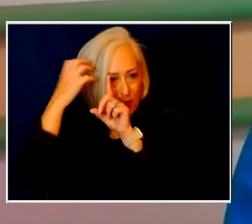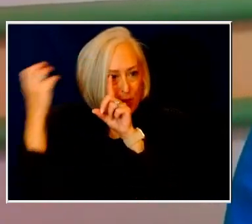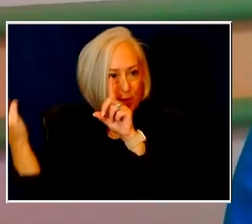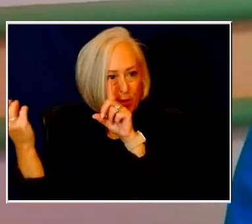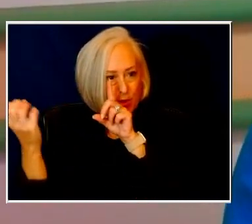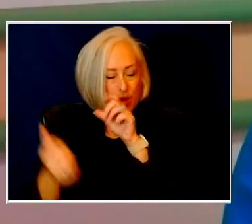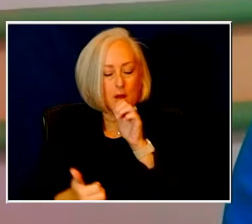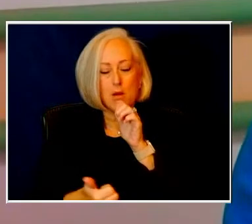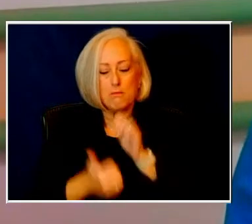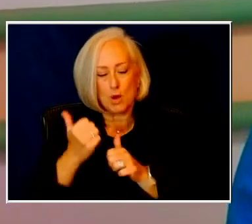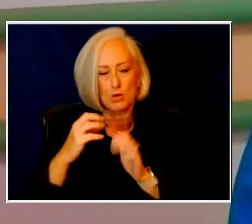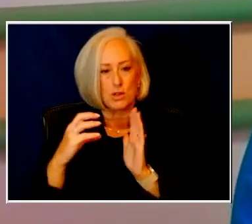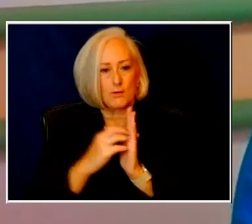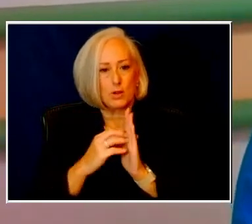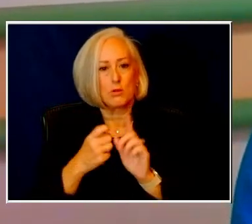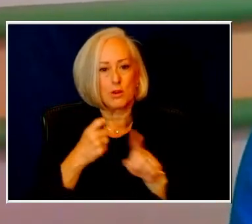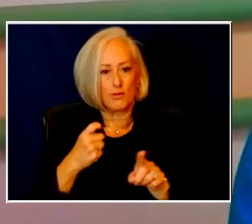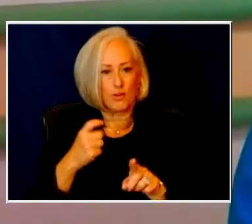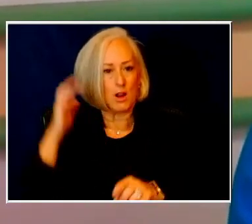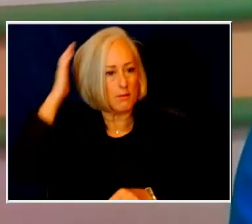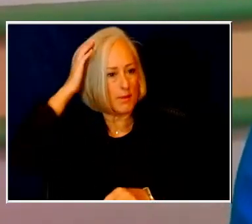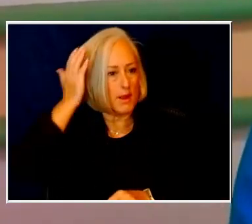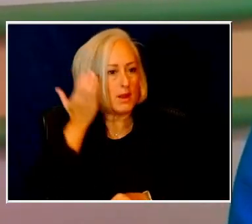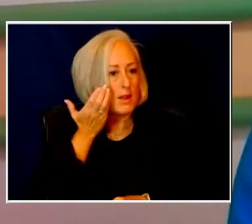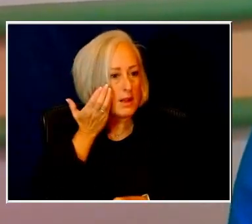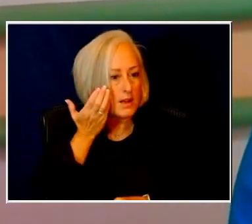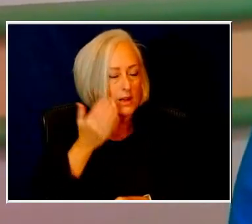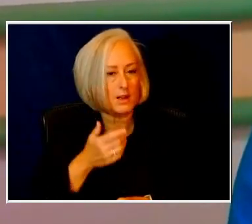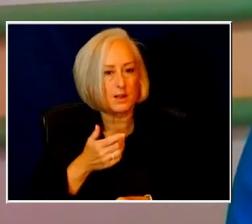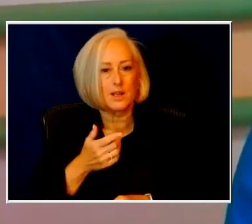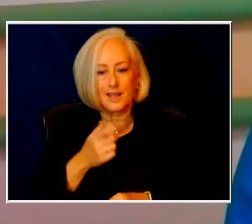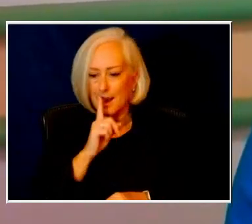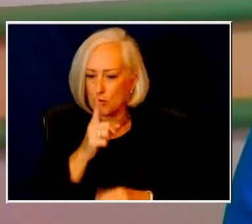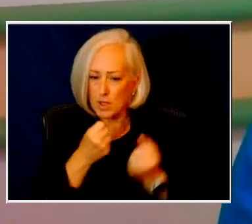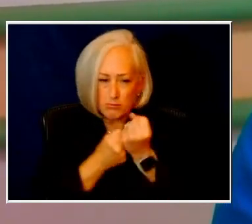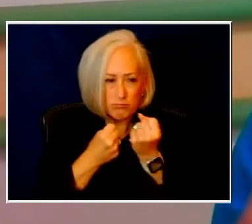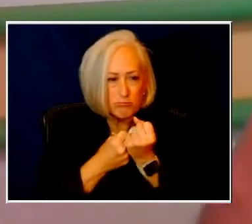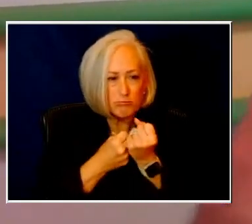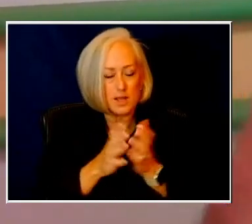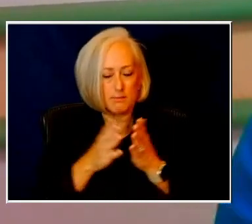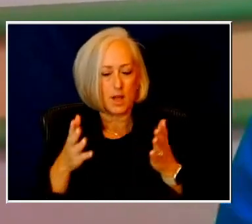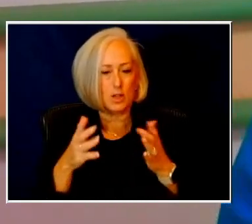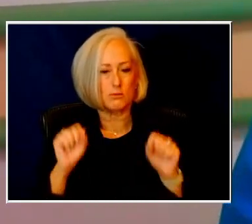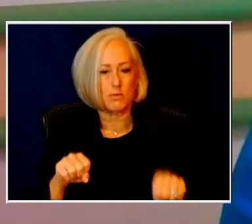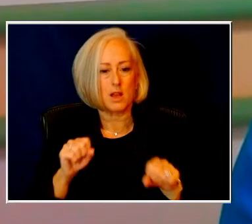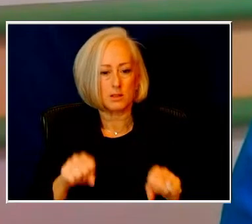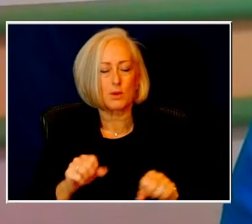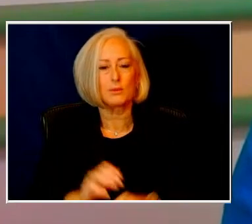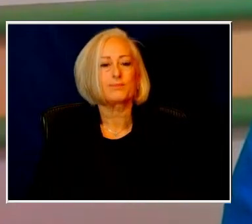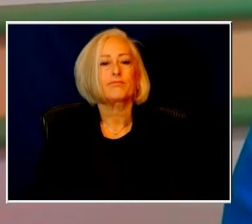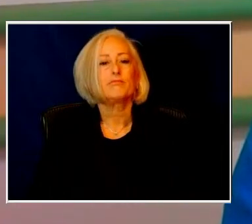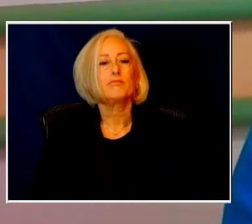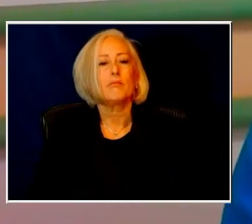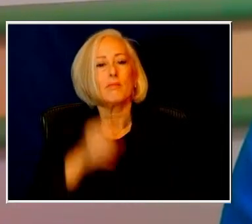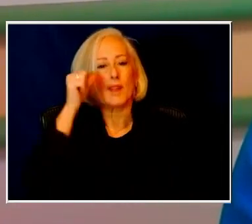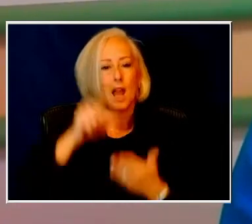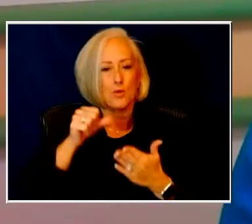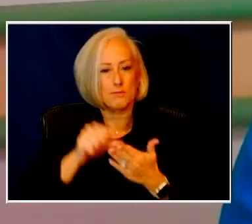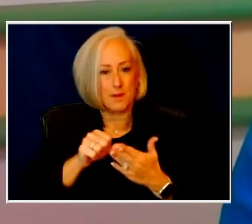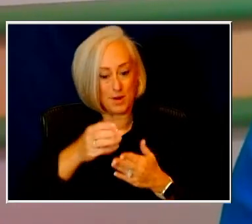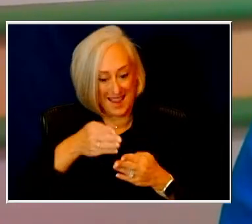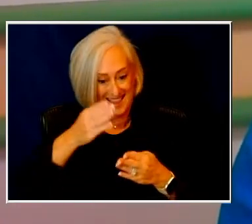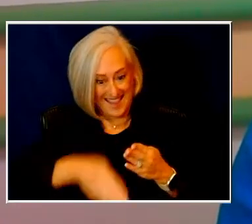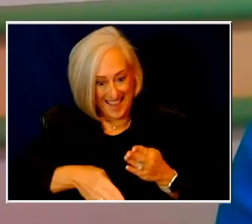skull, and I did my best to cheer him on as best as I could. But then I just remember that the repair at the end was also